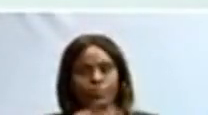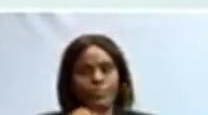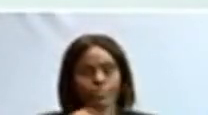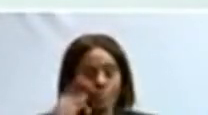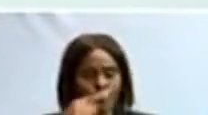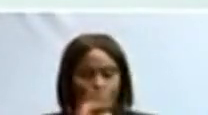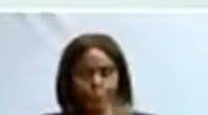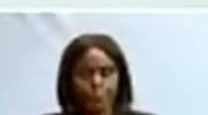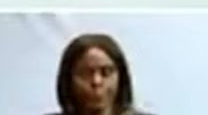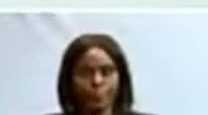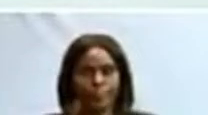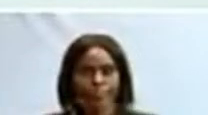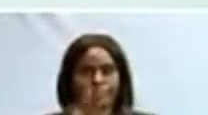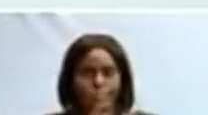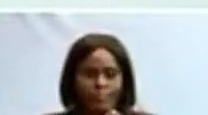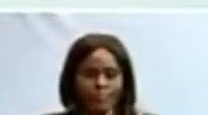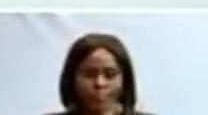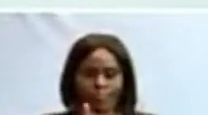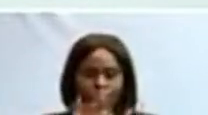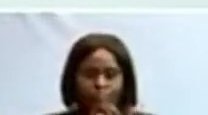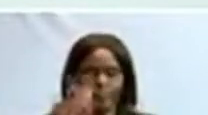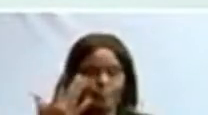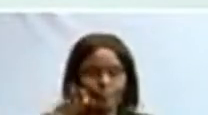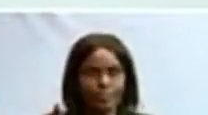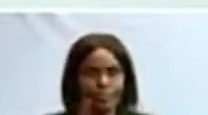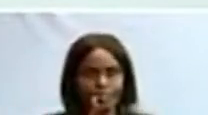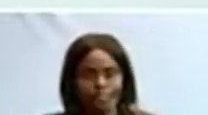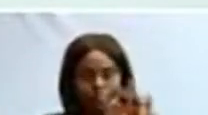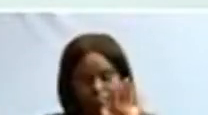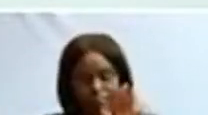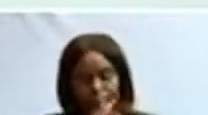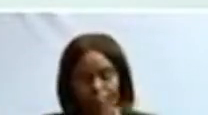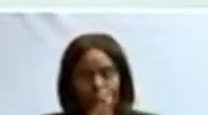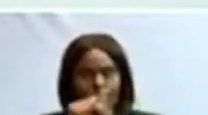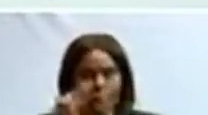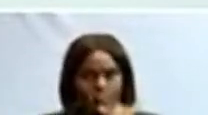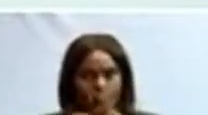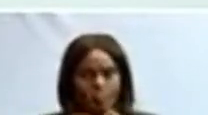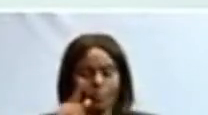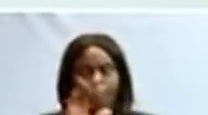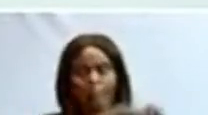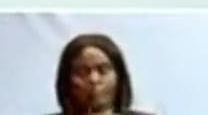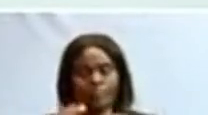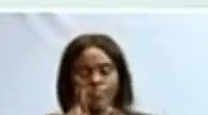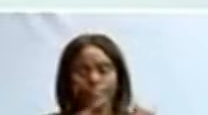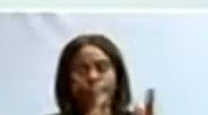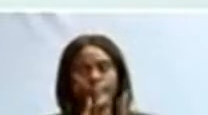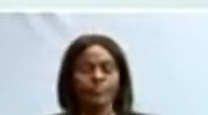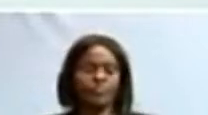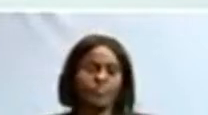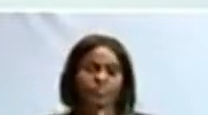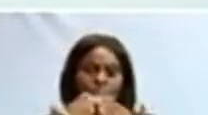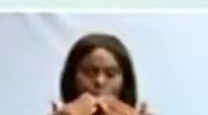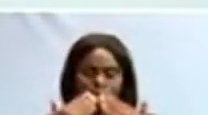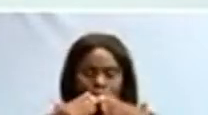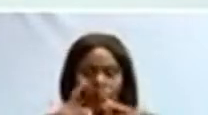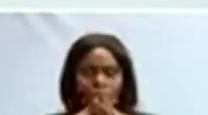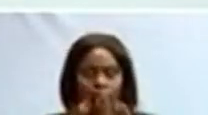wages. Read the statement as it is appearing, then you go to remedial measures. Thank you,